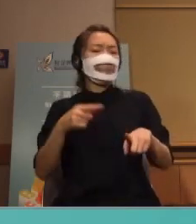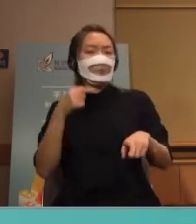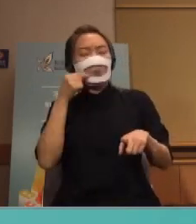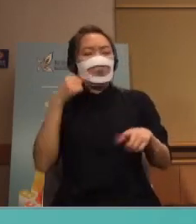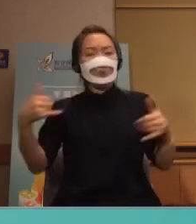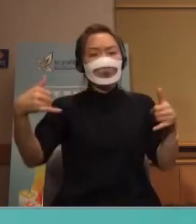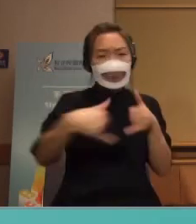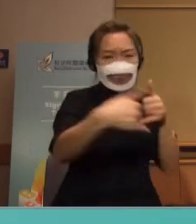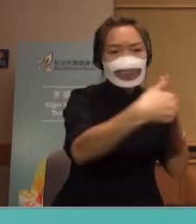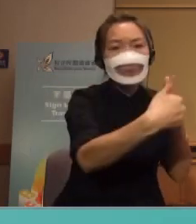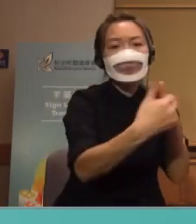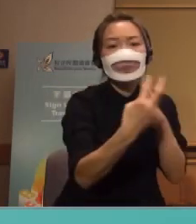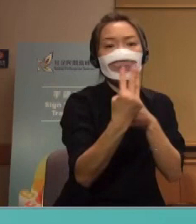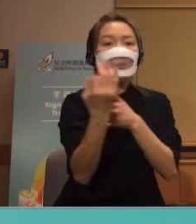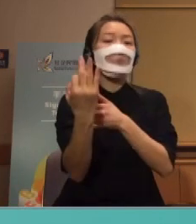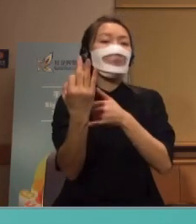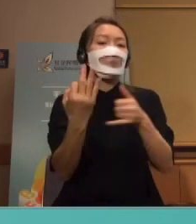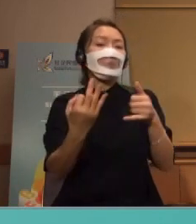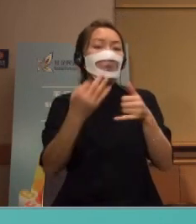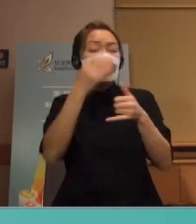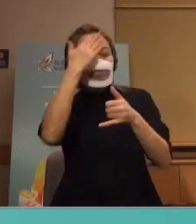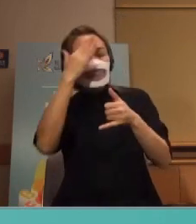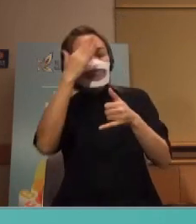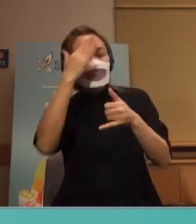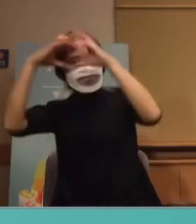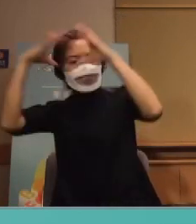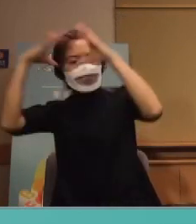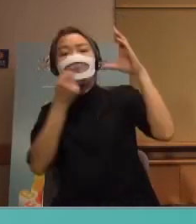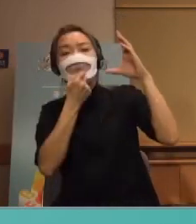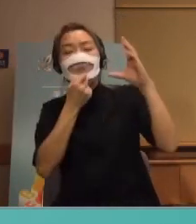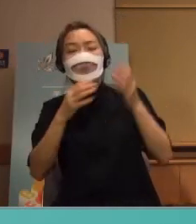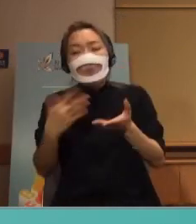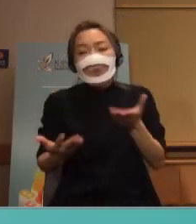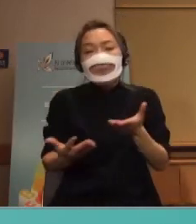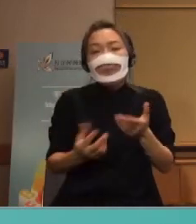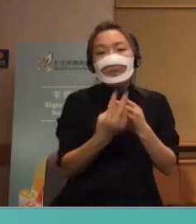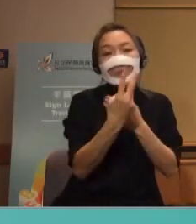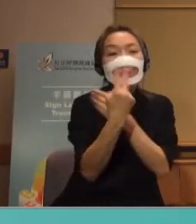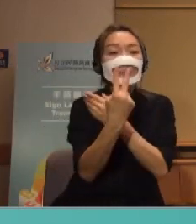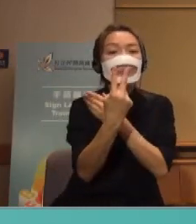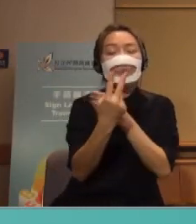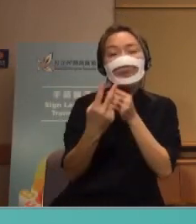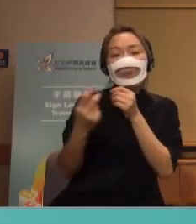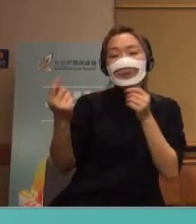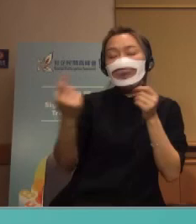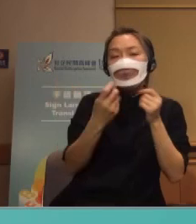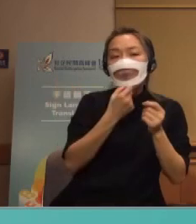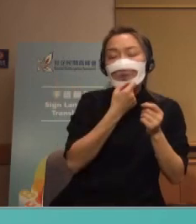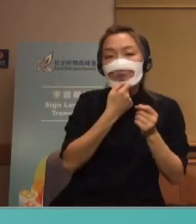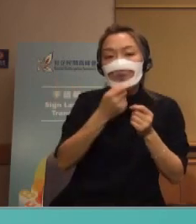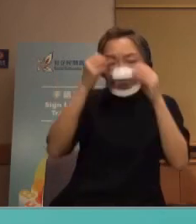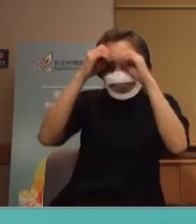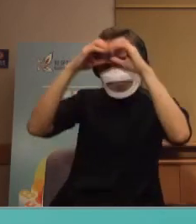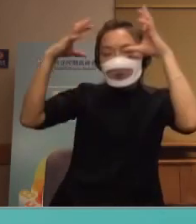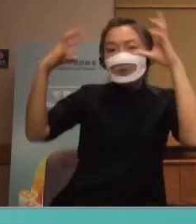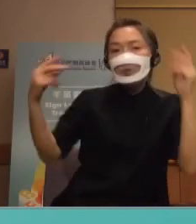Web2. So we're doing more offline events, offline collaborations with different merch. Like we did ambush hoodies with ambush,